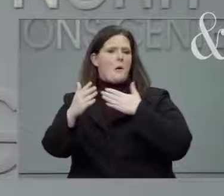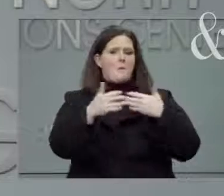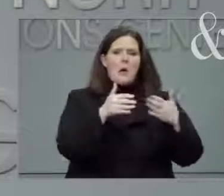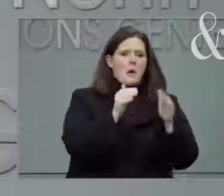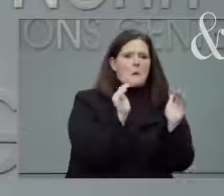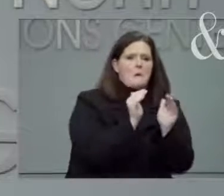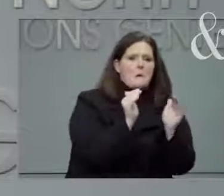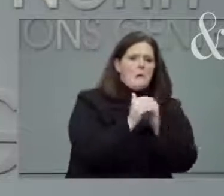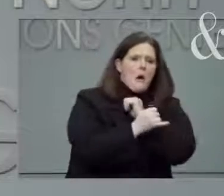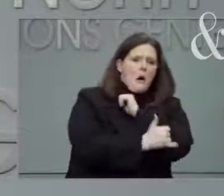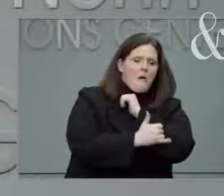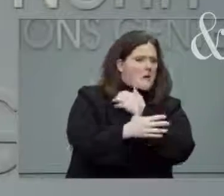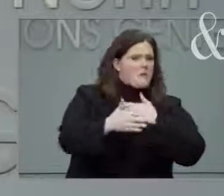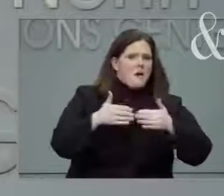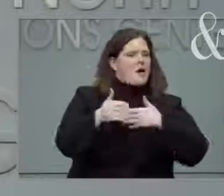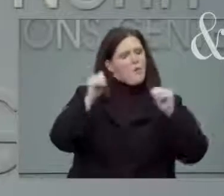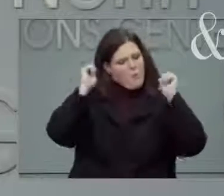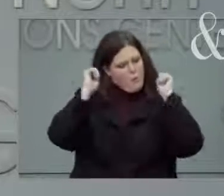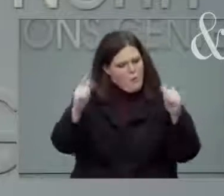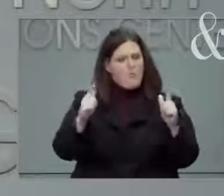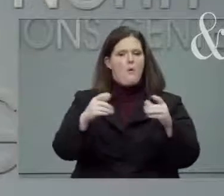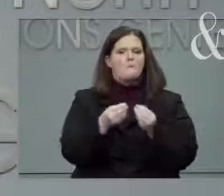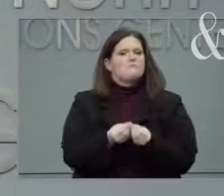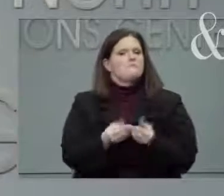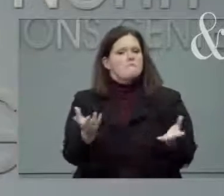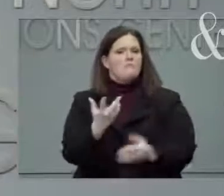more attention to that on detail.